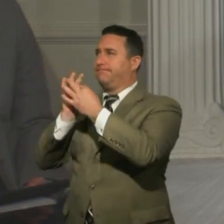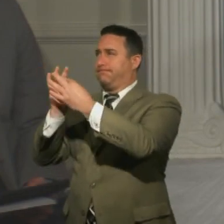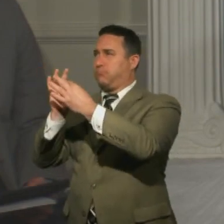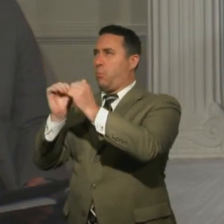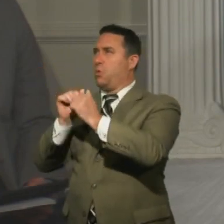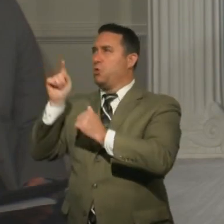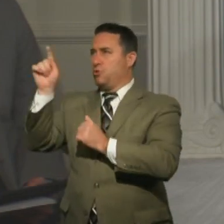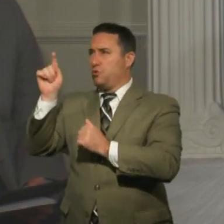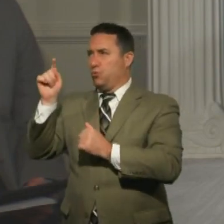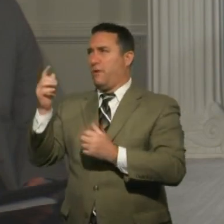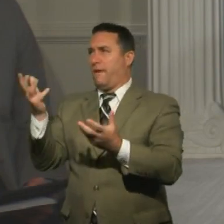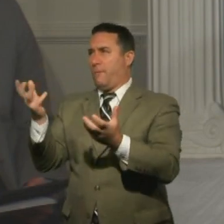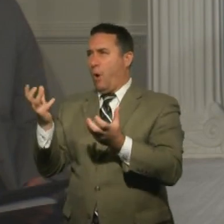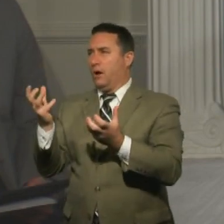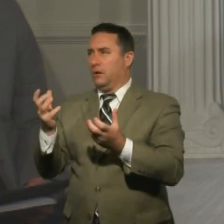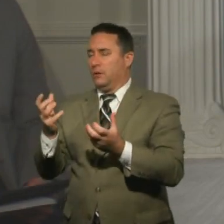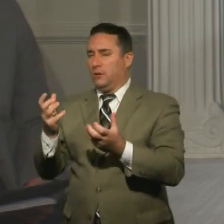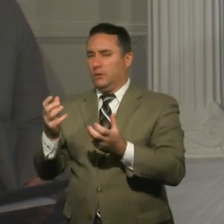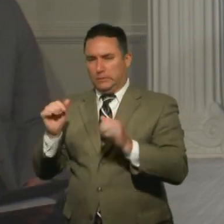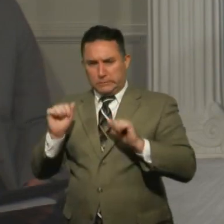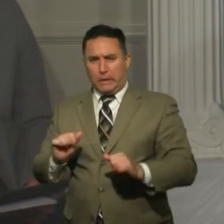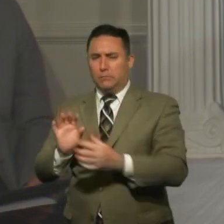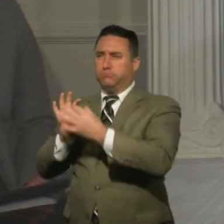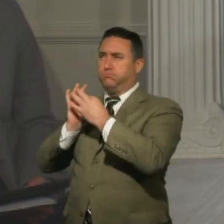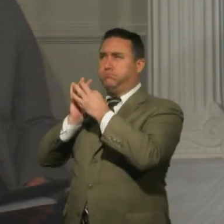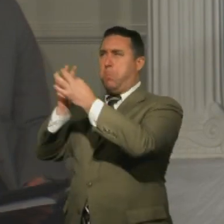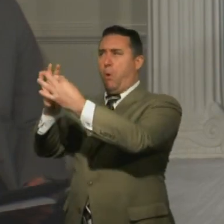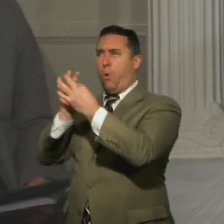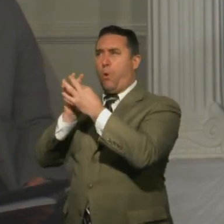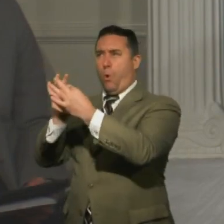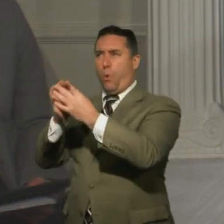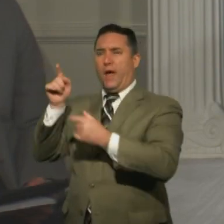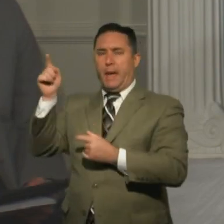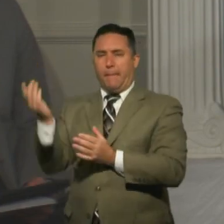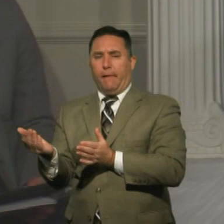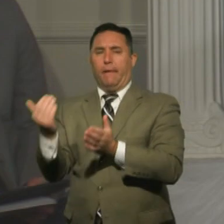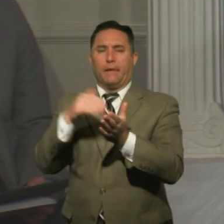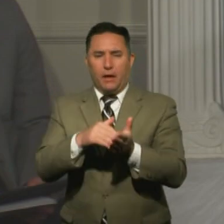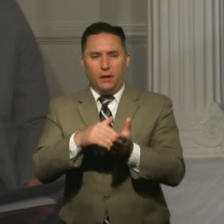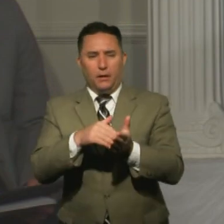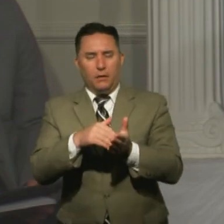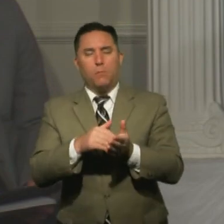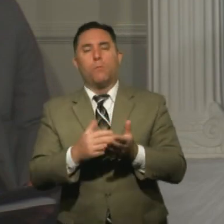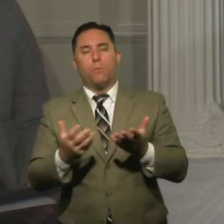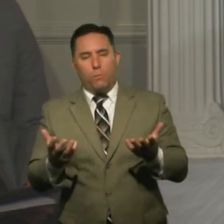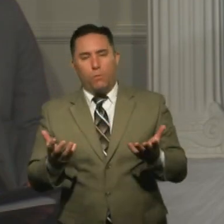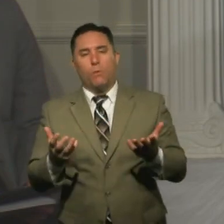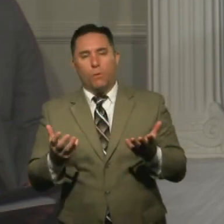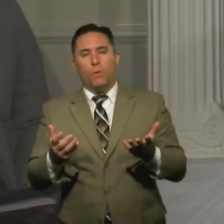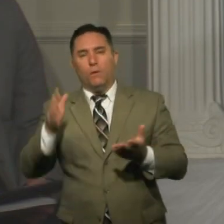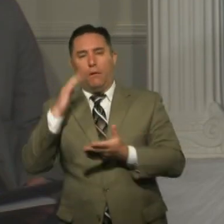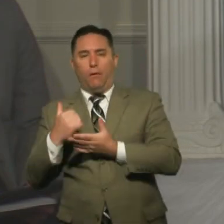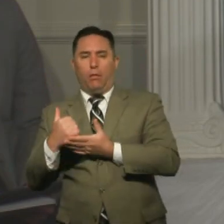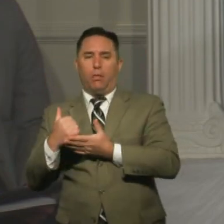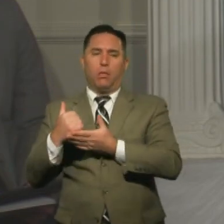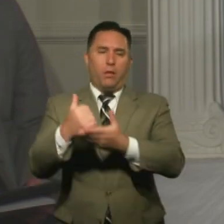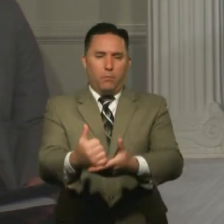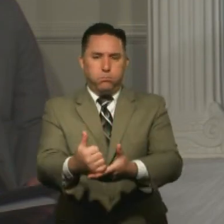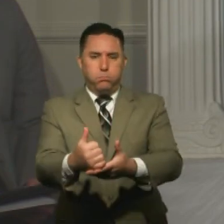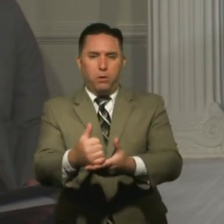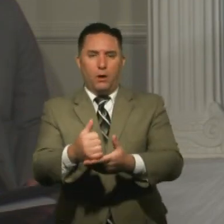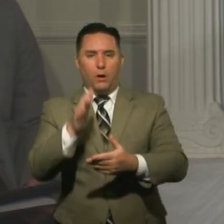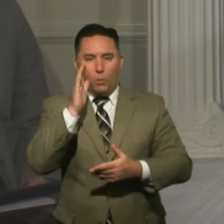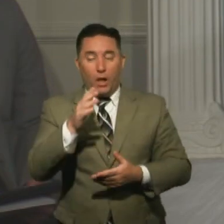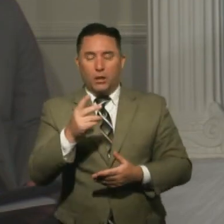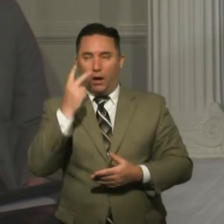you. And if you can establish that personal relationship with Him once again, He can intervene for you. And you